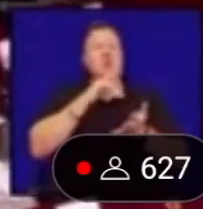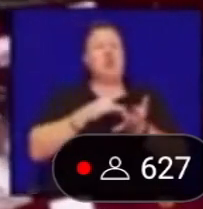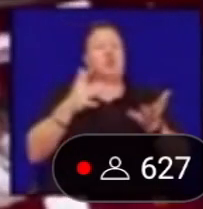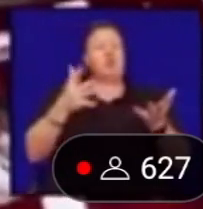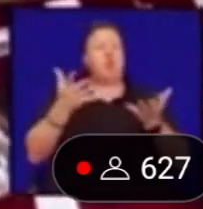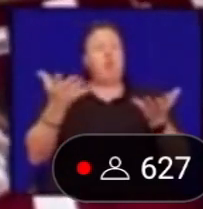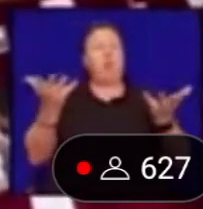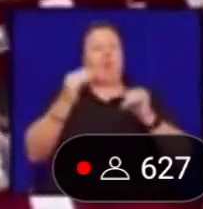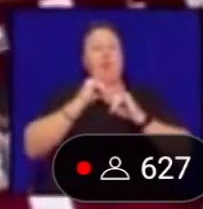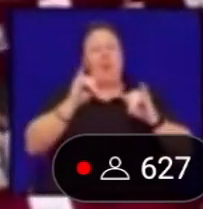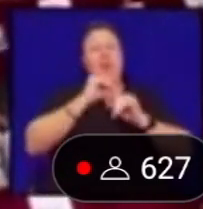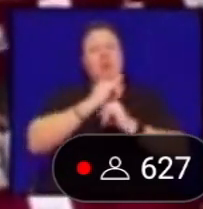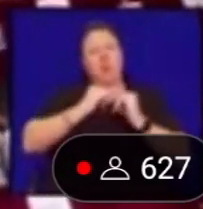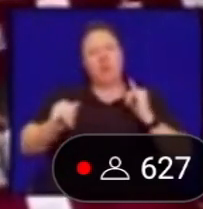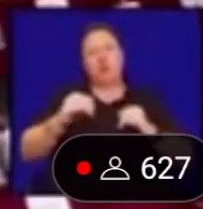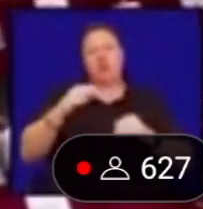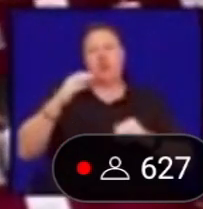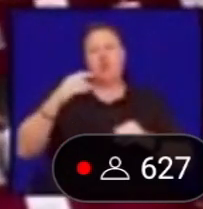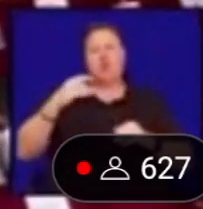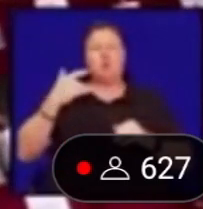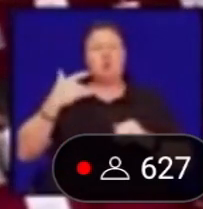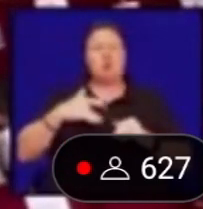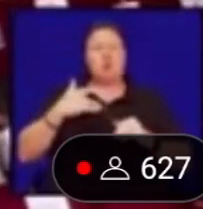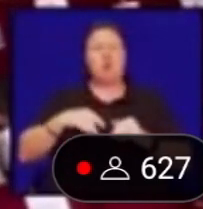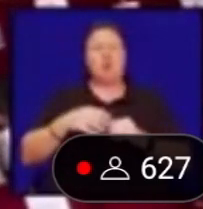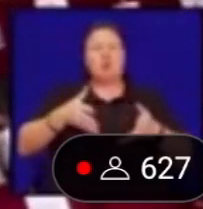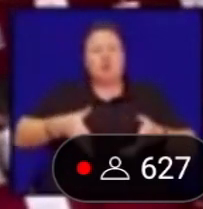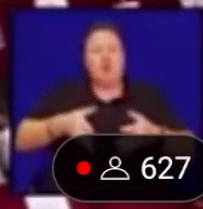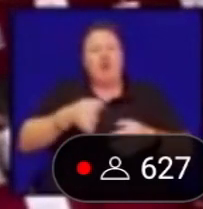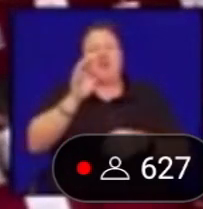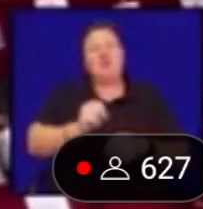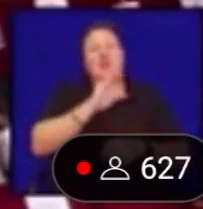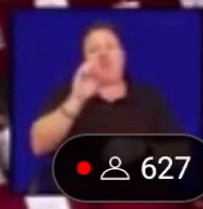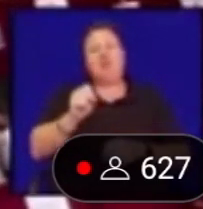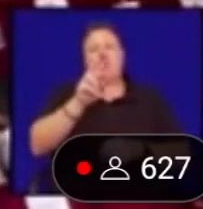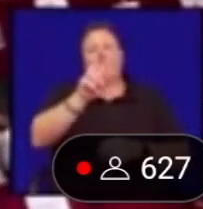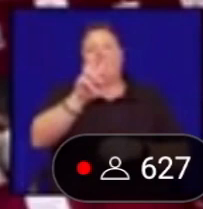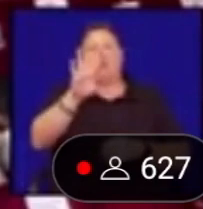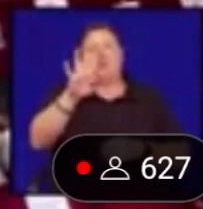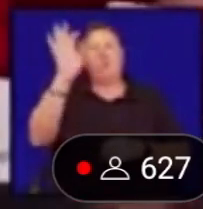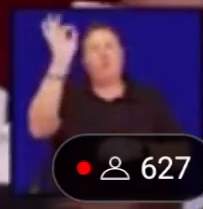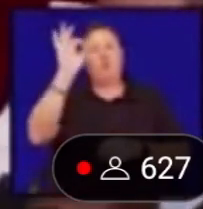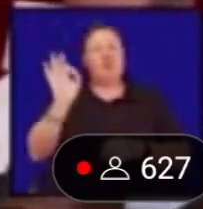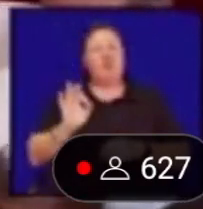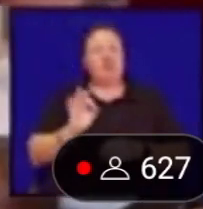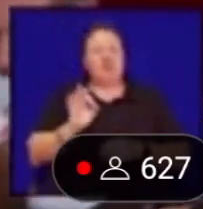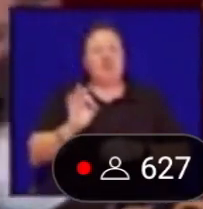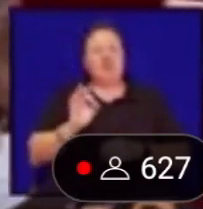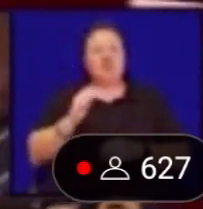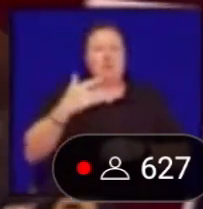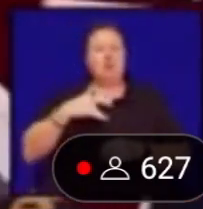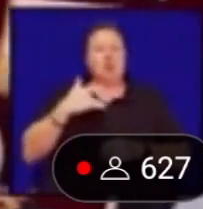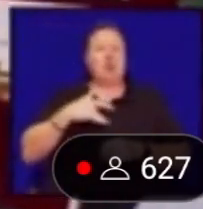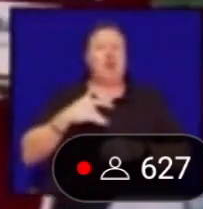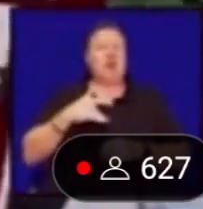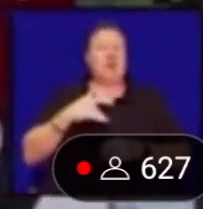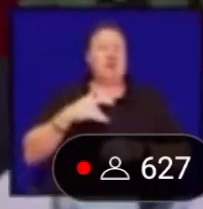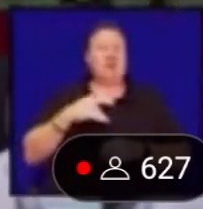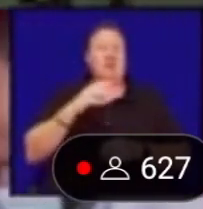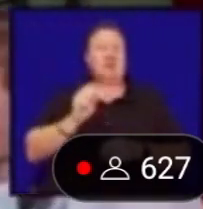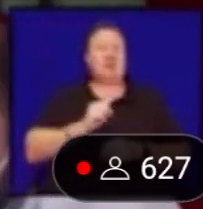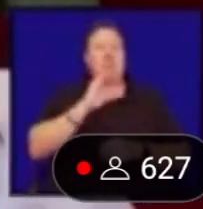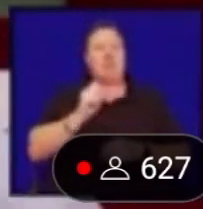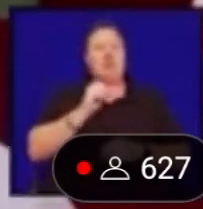South Africa, 24% of the municipalities in the country are considered completely